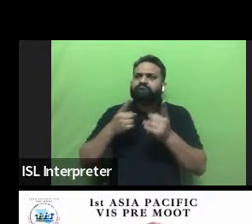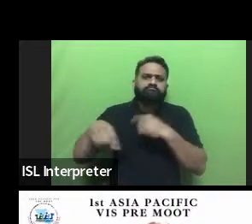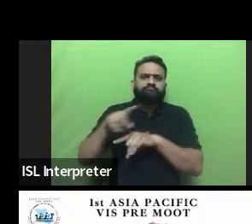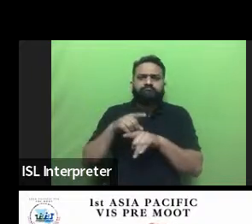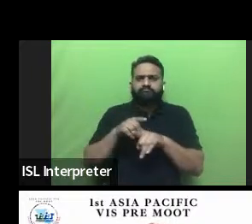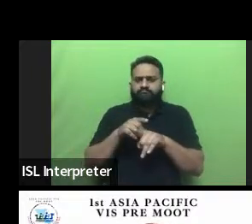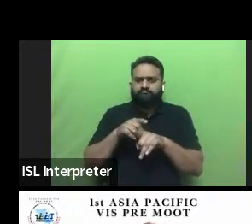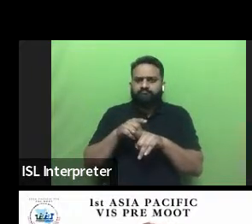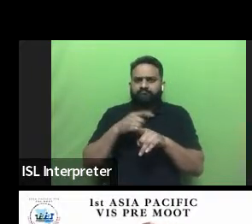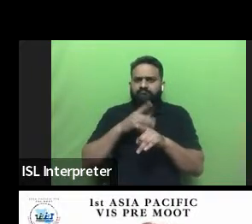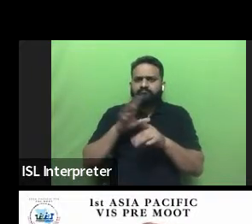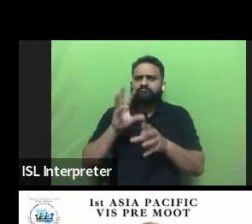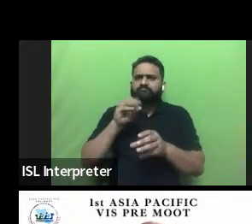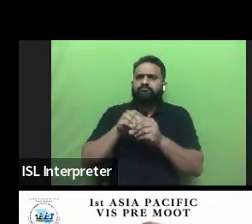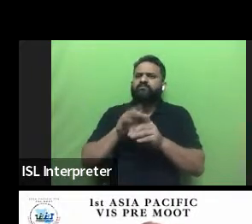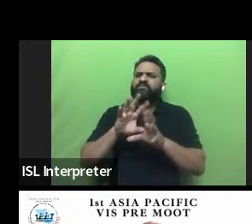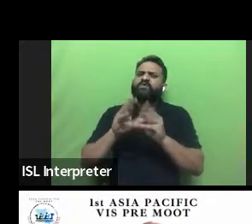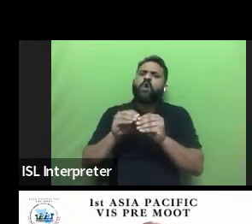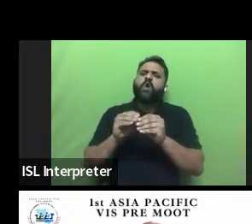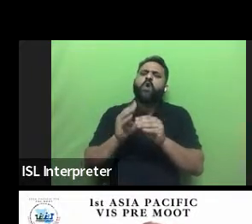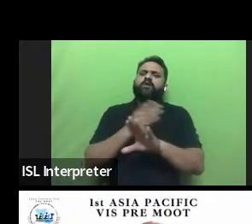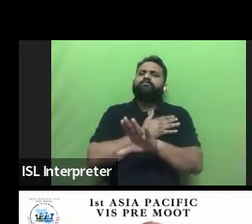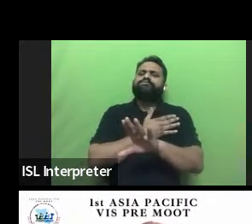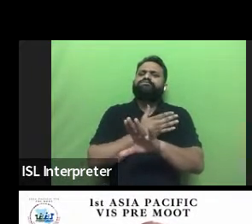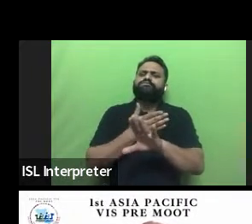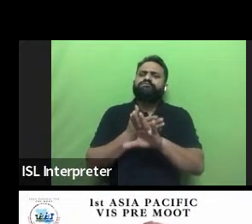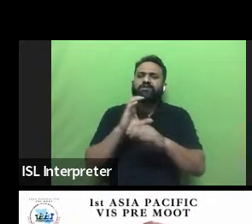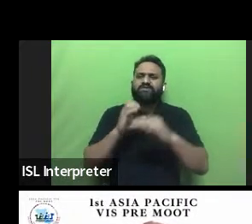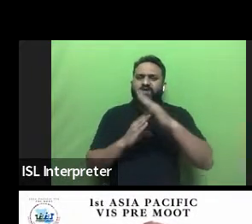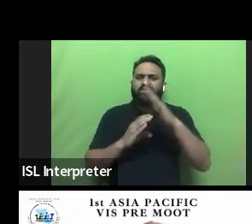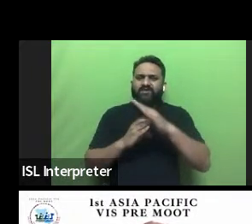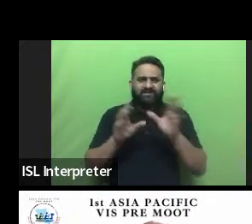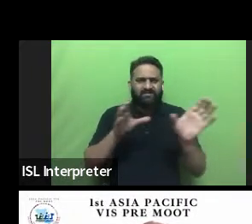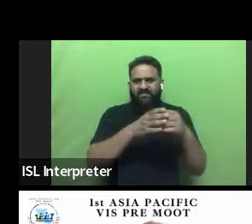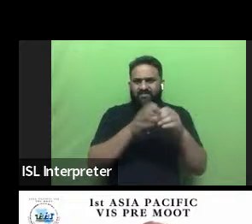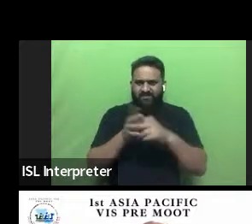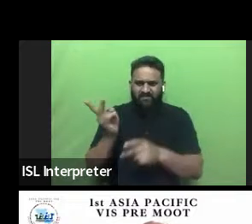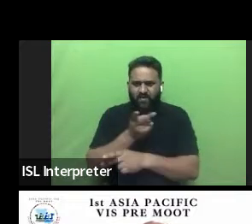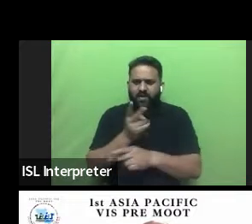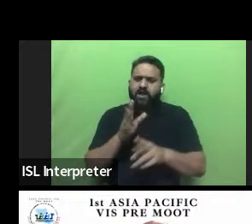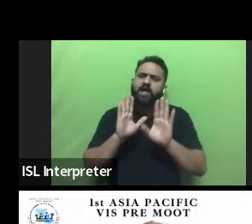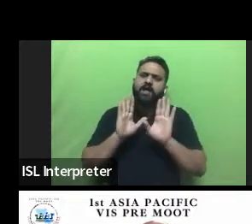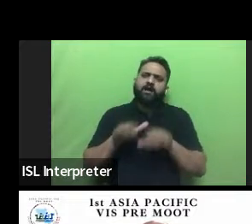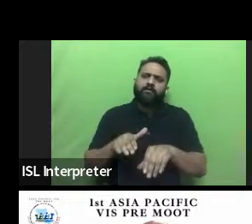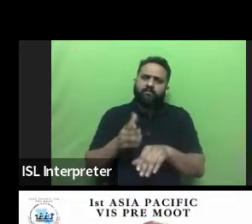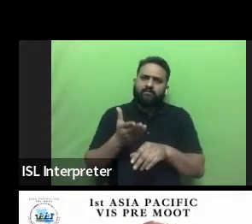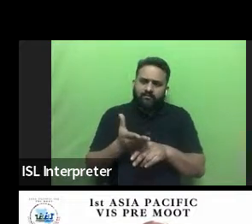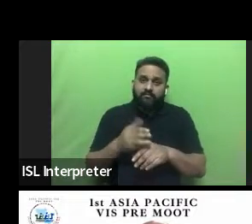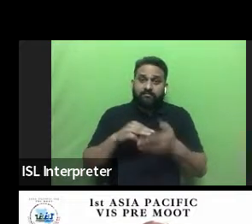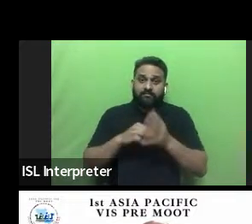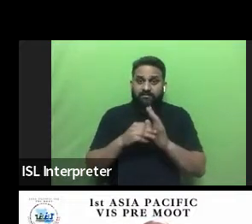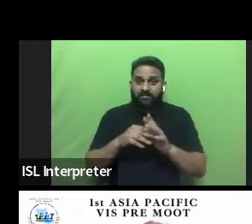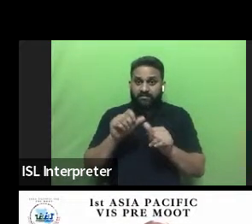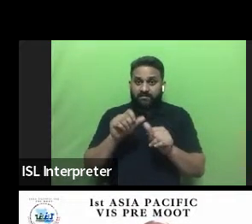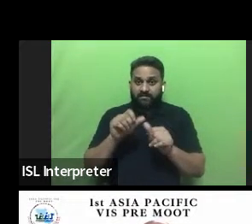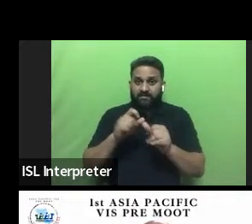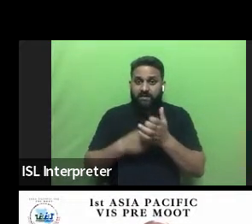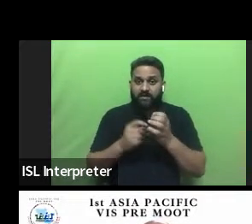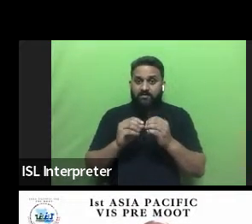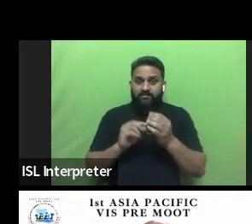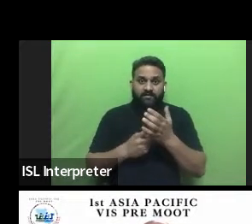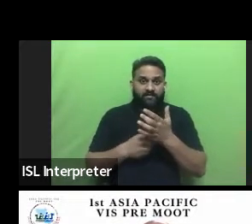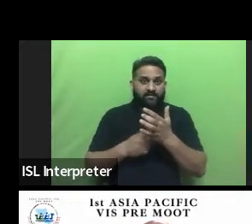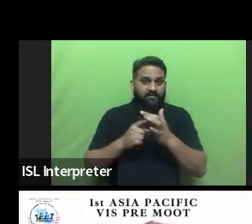it was included in all of the previous contracts between Mr. Chandra and Mispi Party. So there had always been an arbitration clause that was binding upon their previous